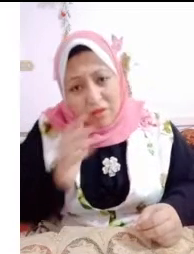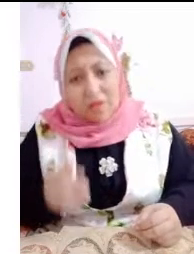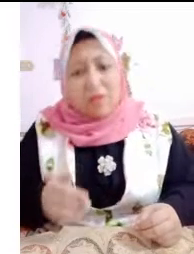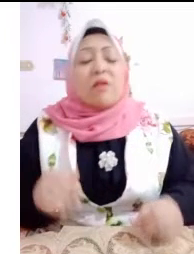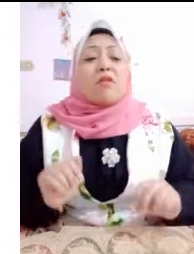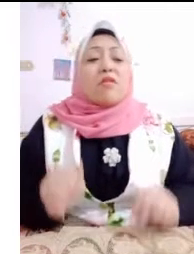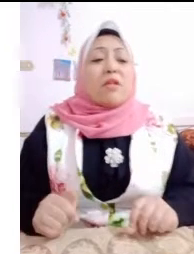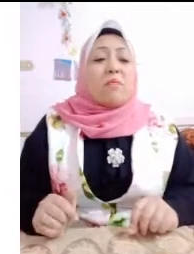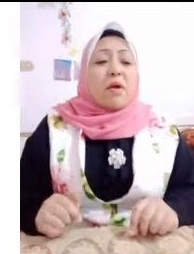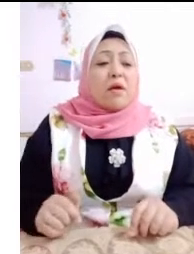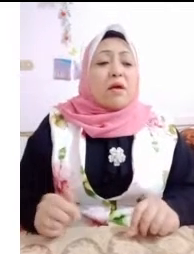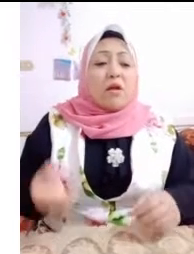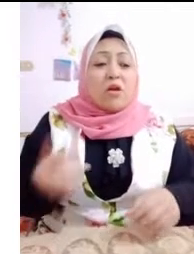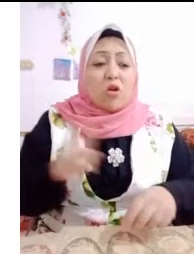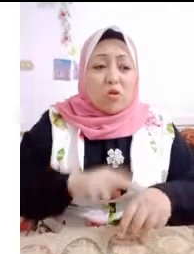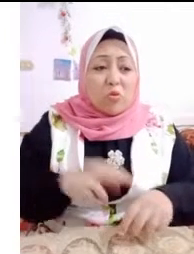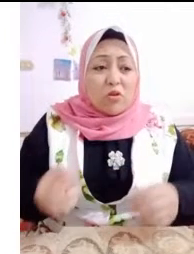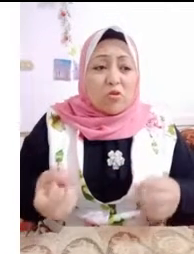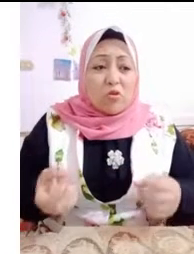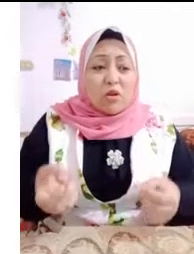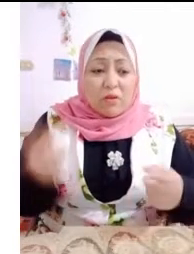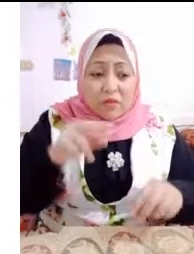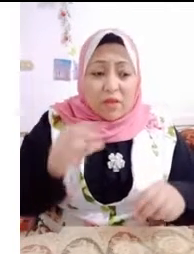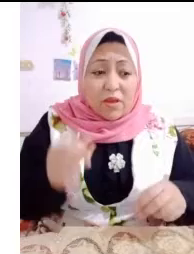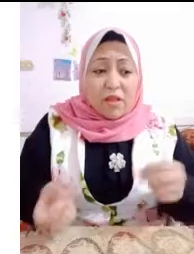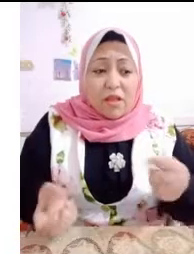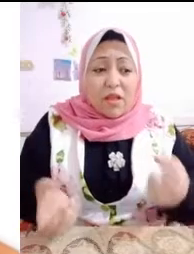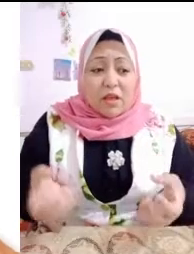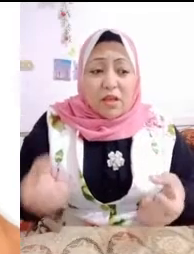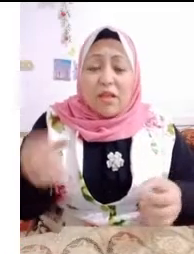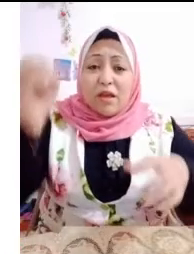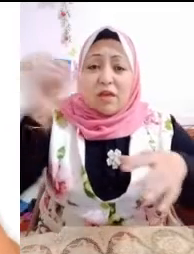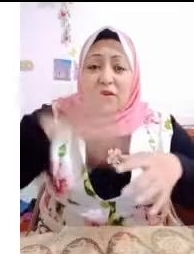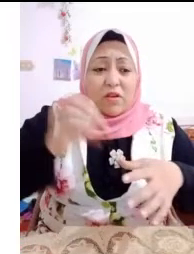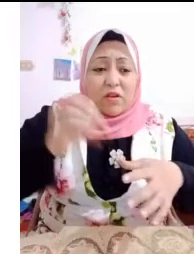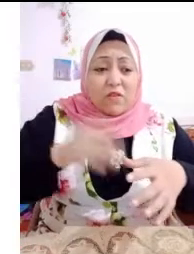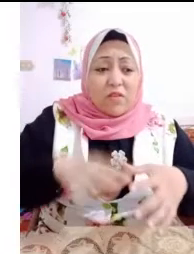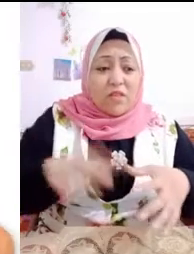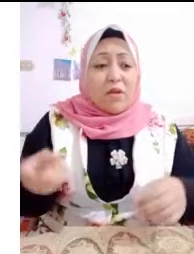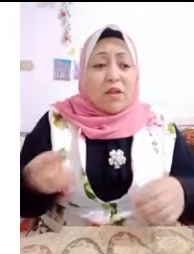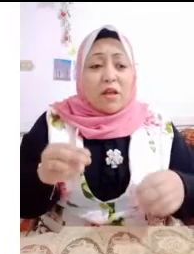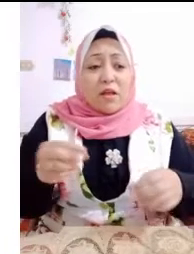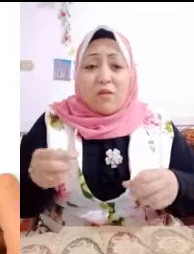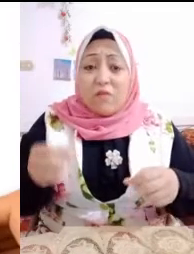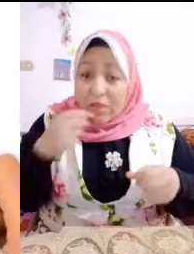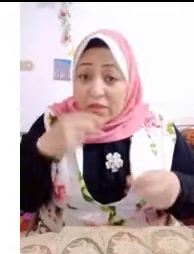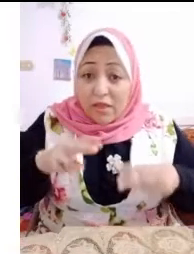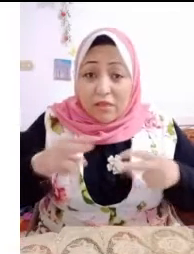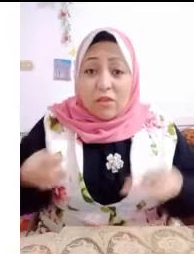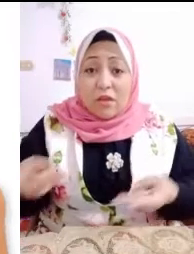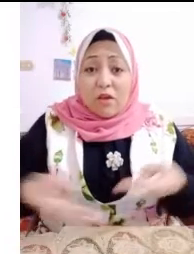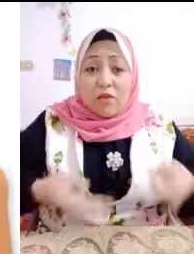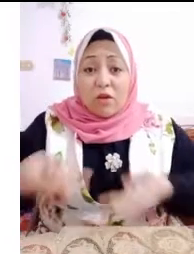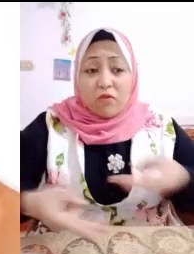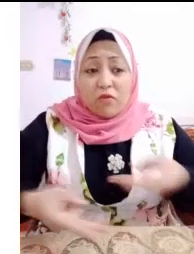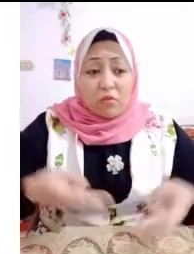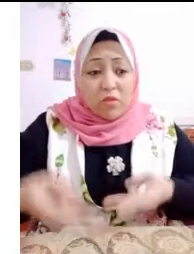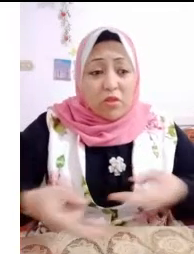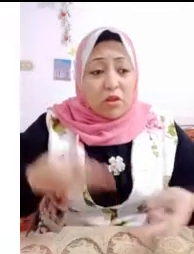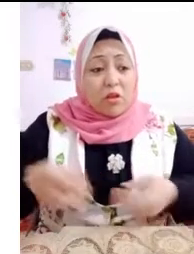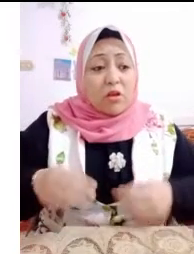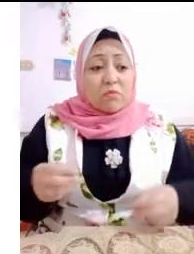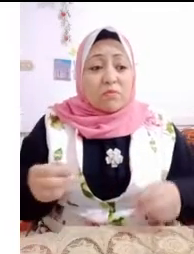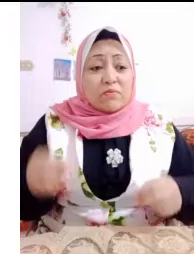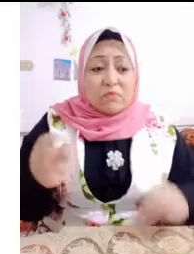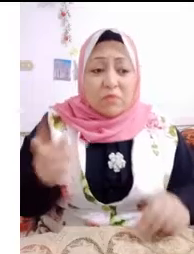ago, harmful preservatives, flame retardants, and softeners were added to plastic products during the production. Microplastics may